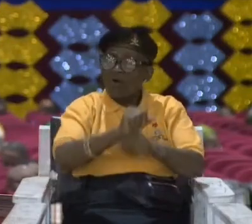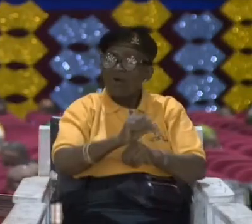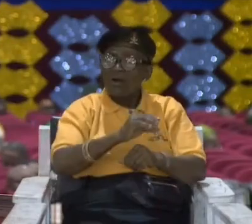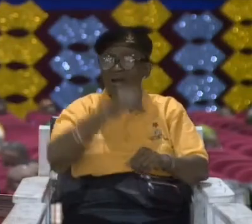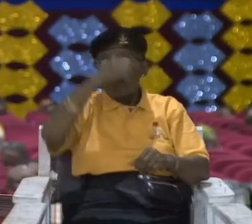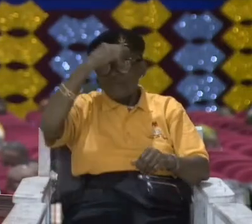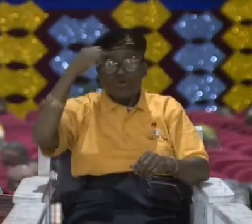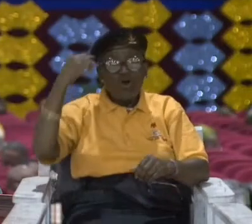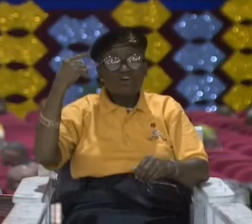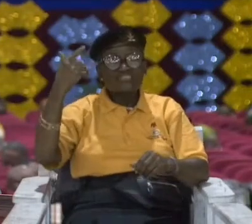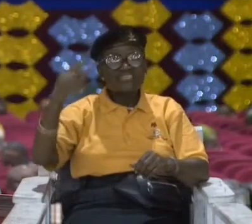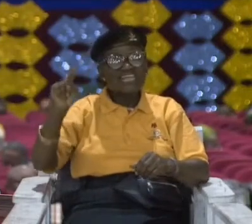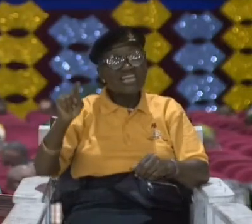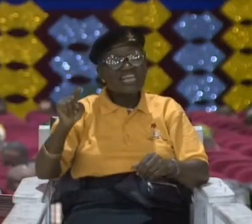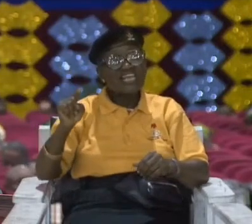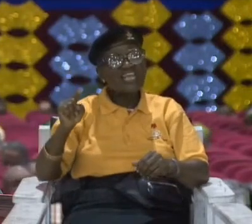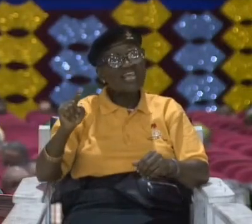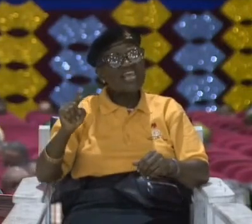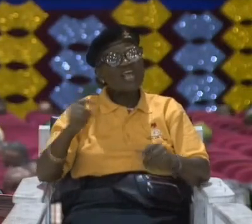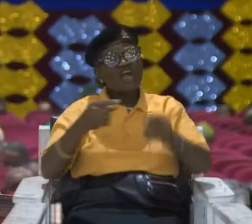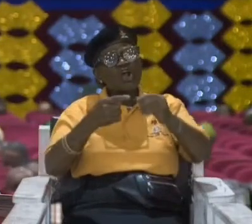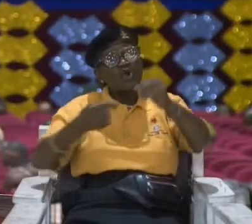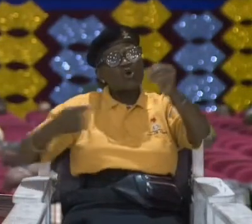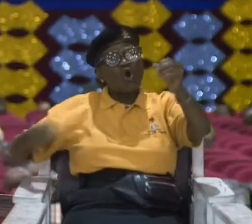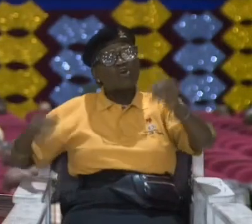is useless in the hand of Gehazi.